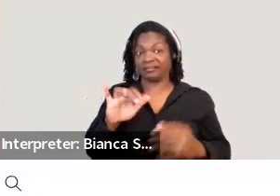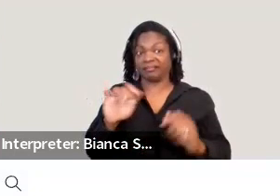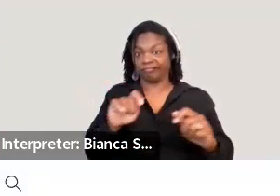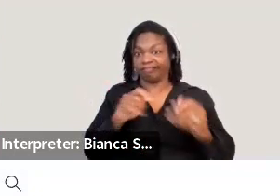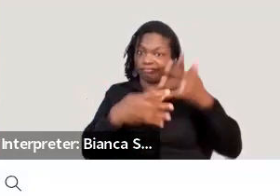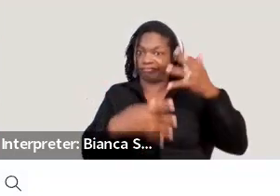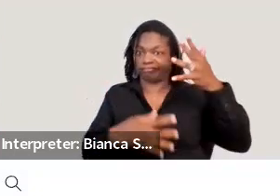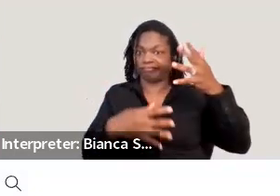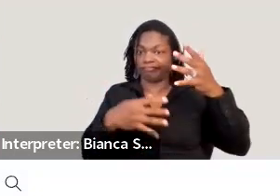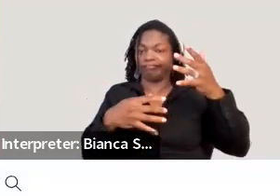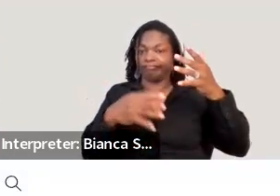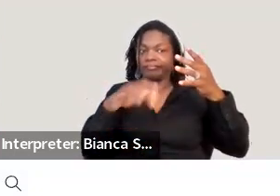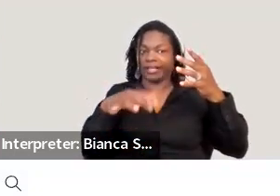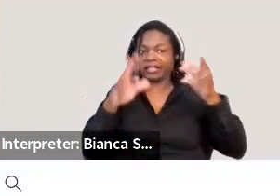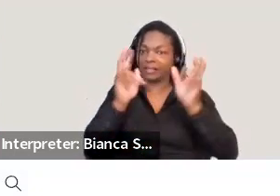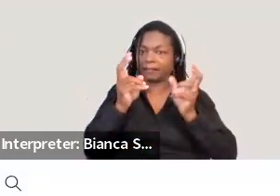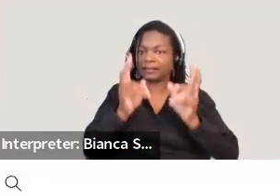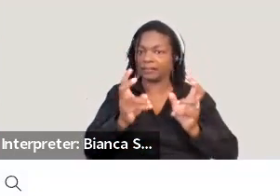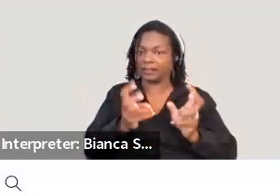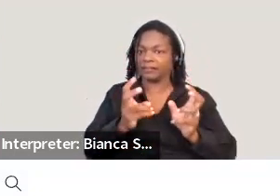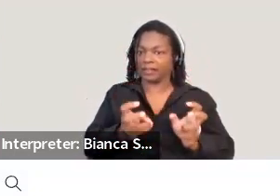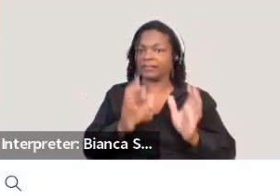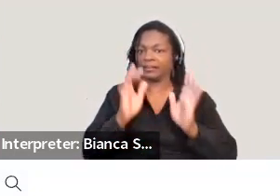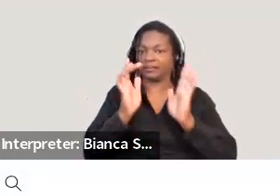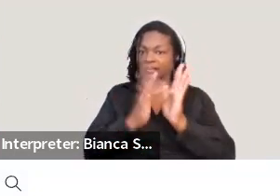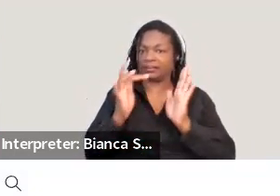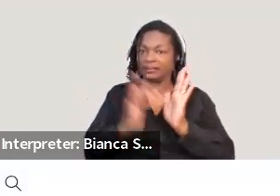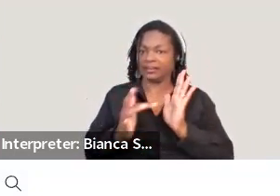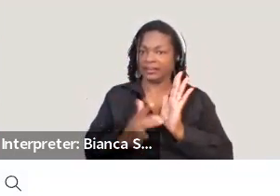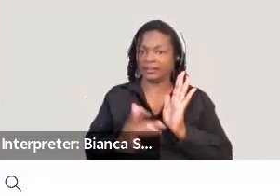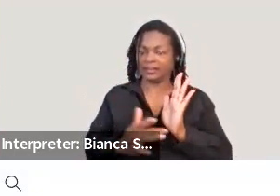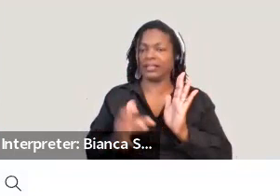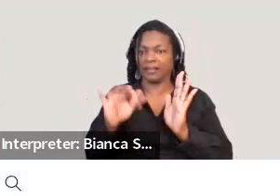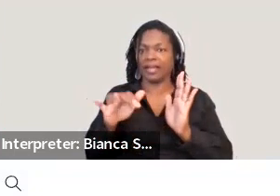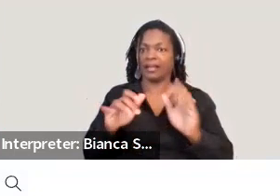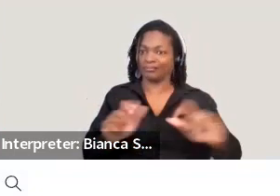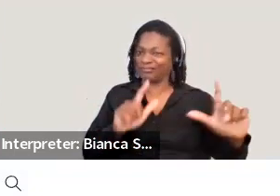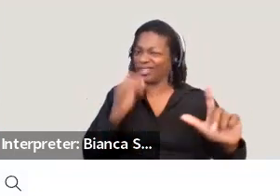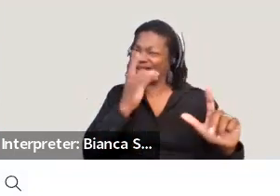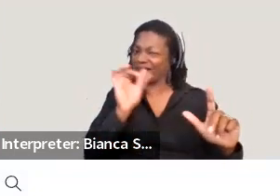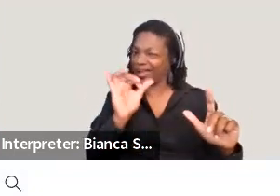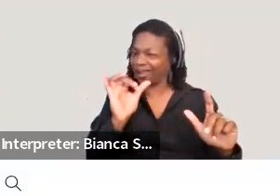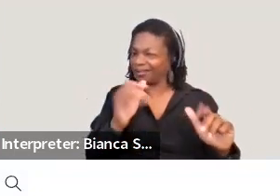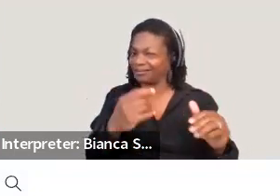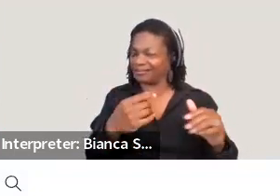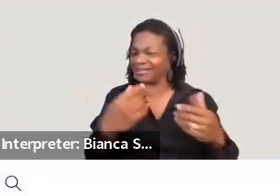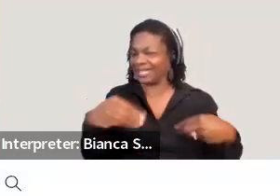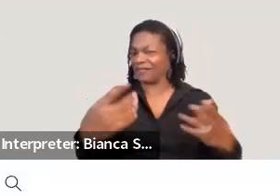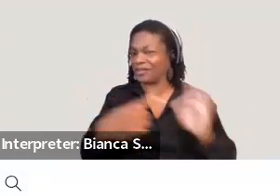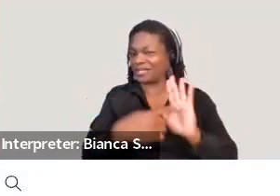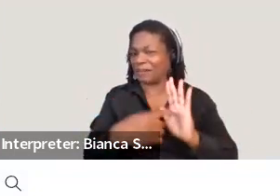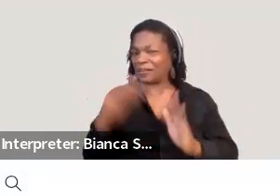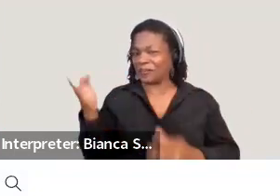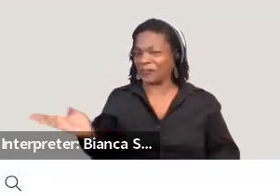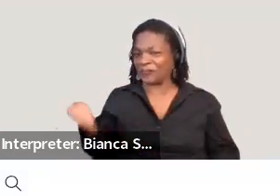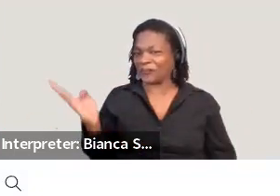different topics that you can find. So hopefully you guys can go through this yourself and take a look and see what